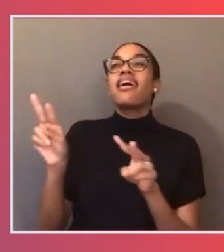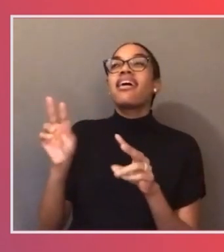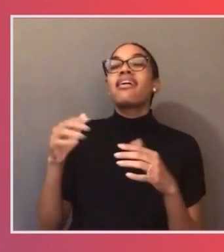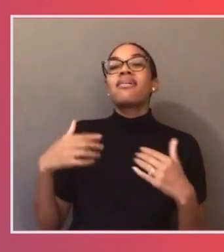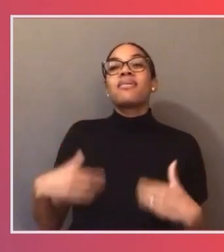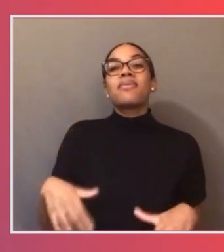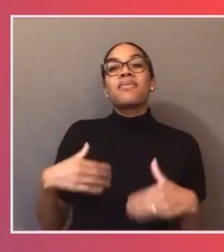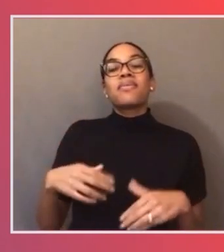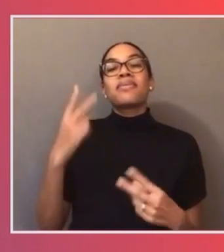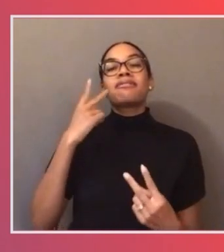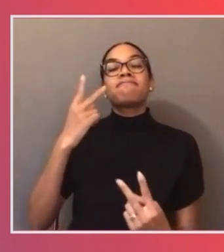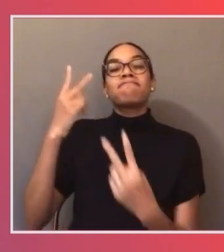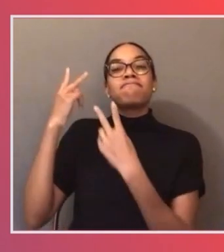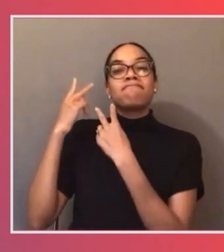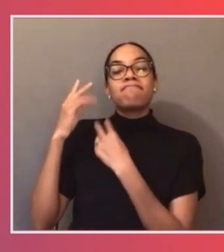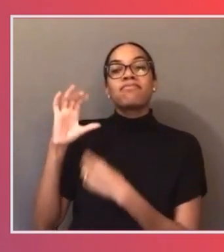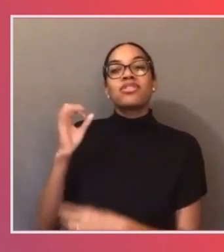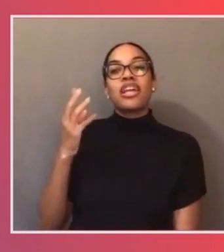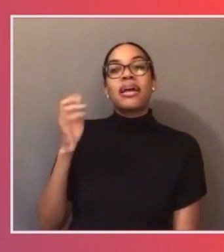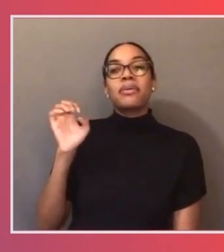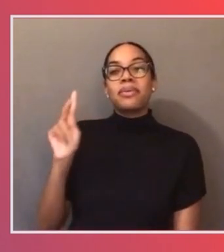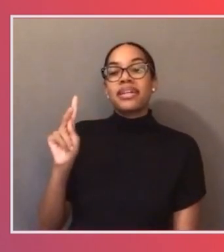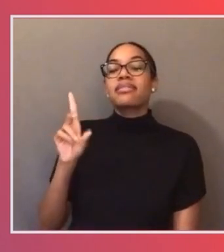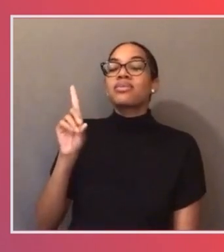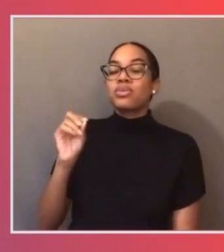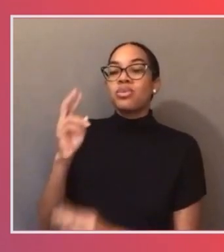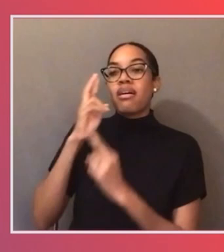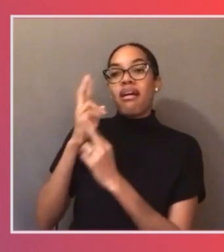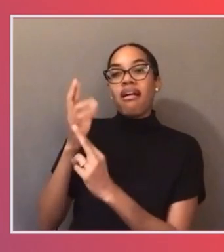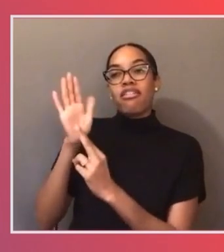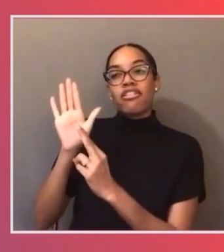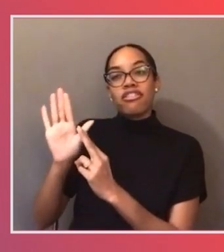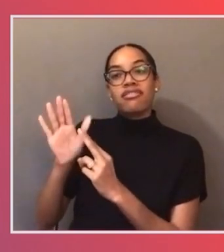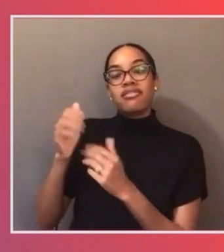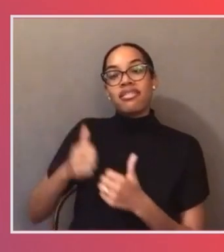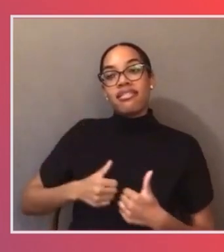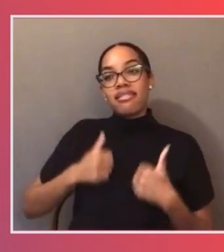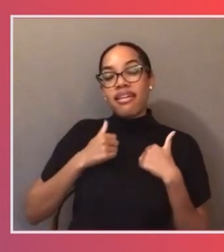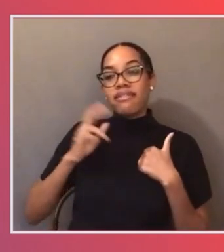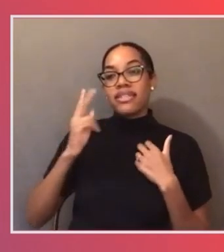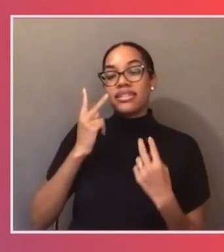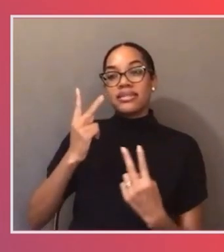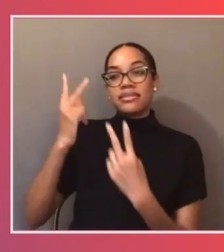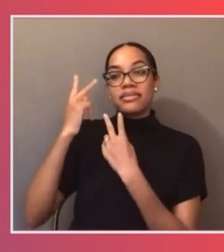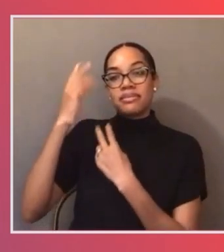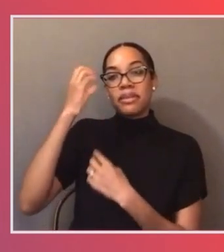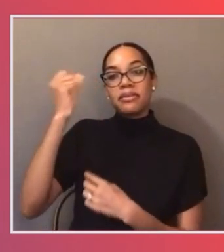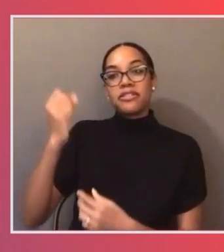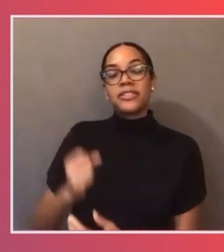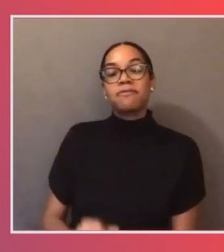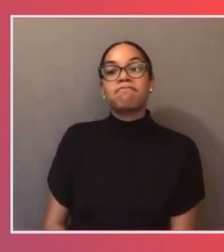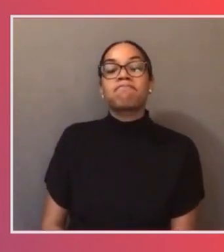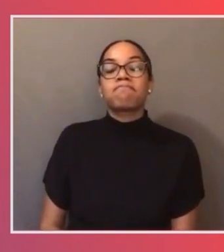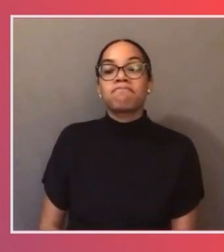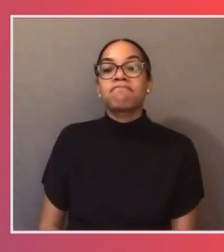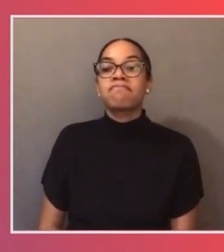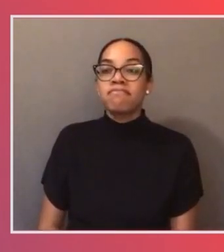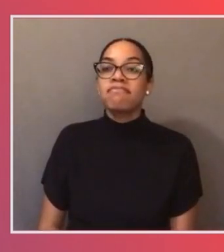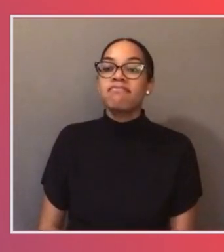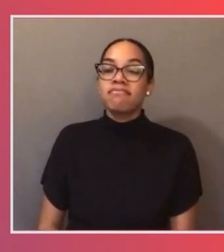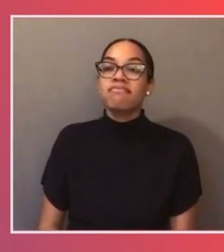honor his life and the memory of him. And, you know, just thinking about the